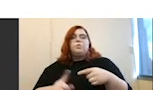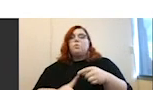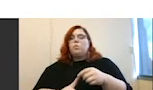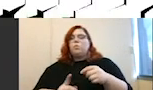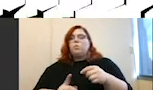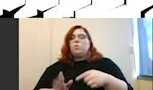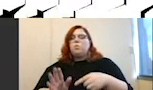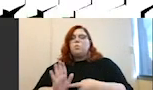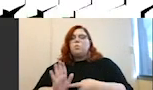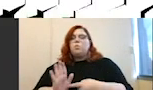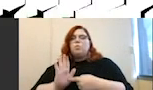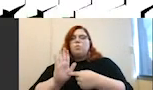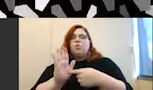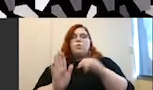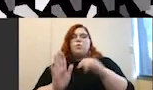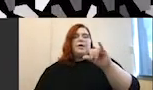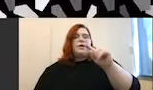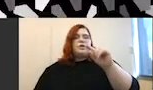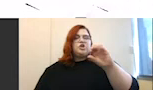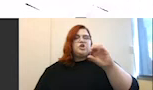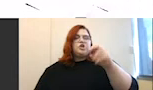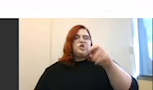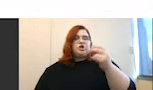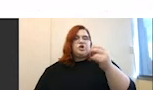own work.